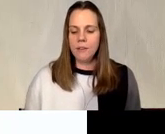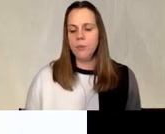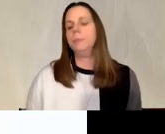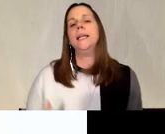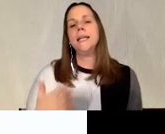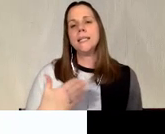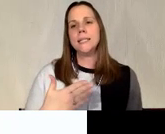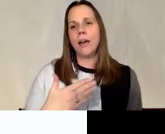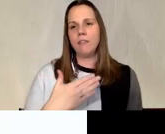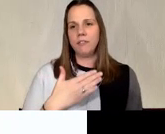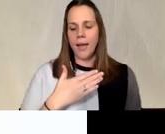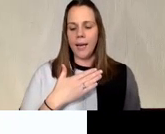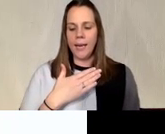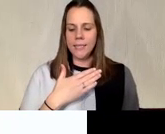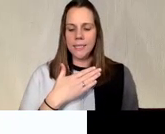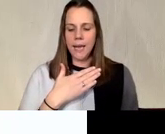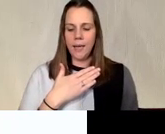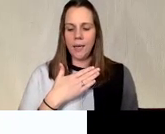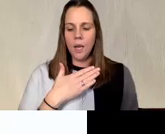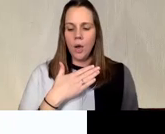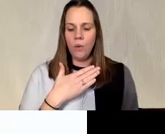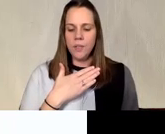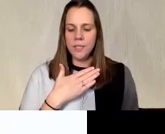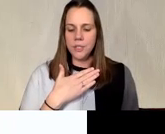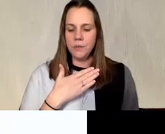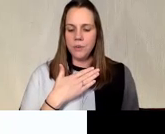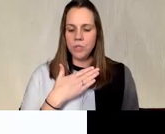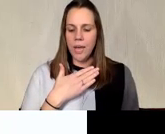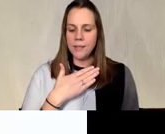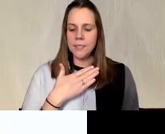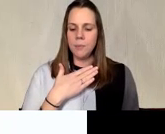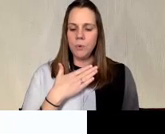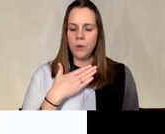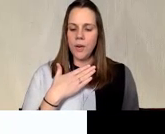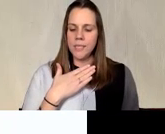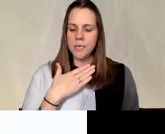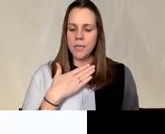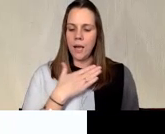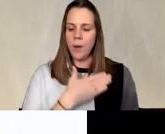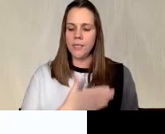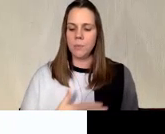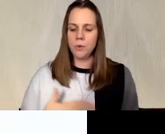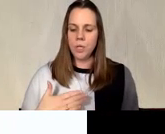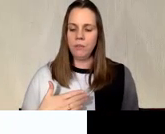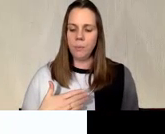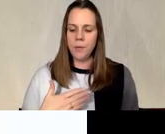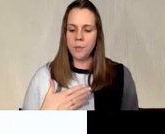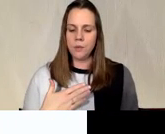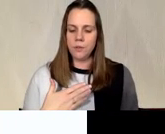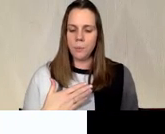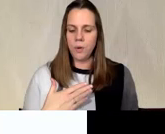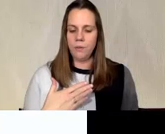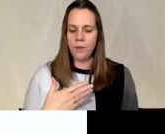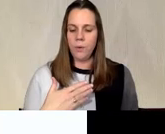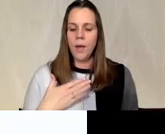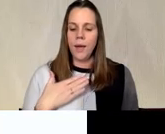The sign for please is that flat hand again over the center of your chest, and move your hand in a clockwise motion from the